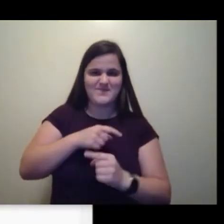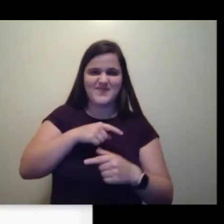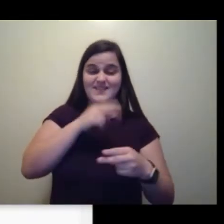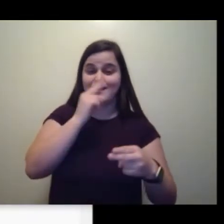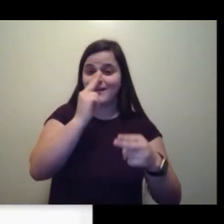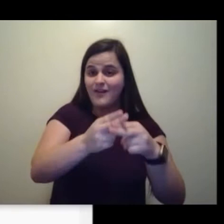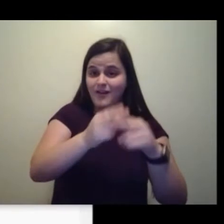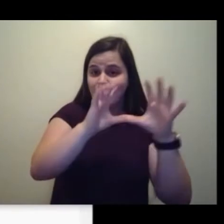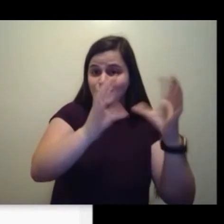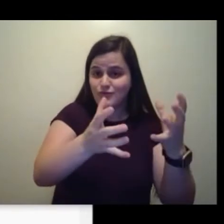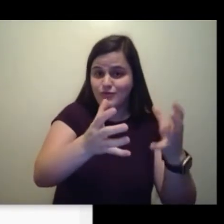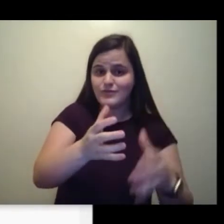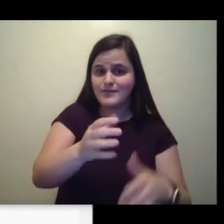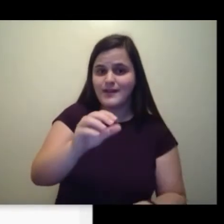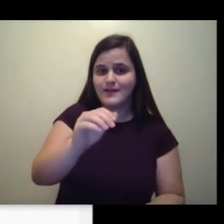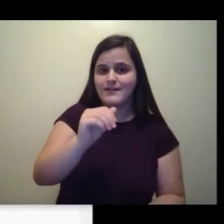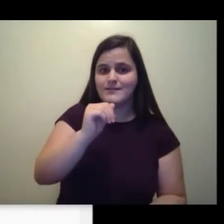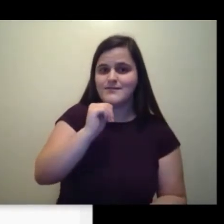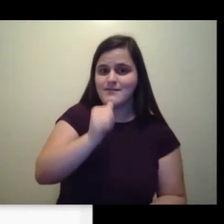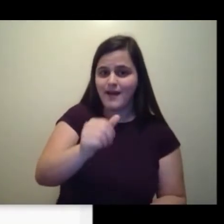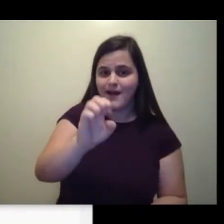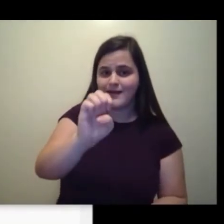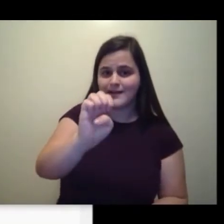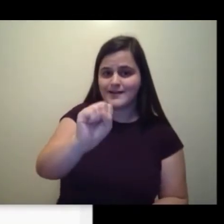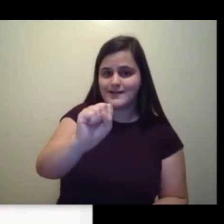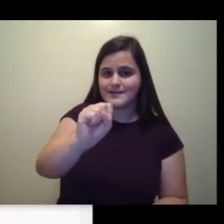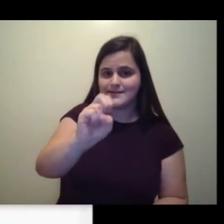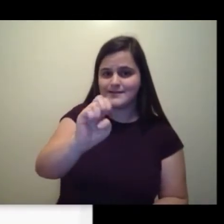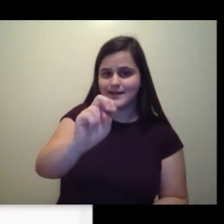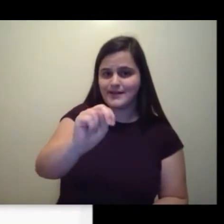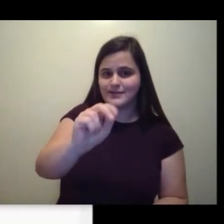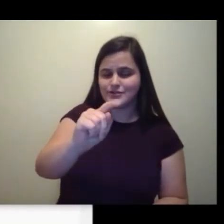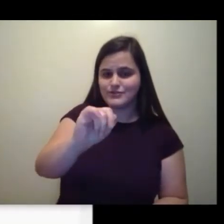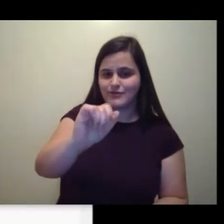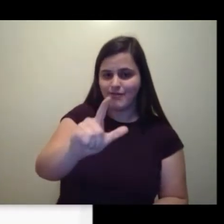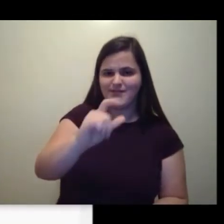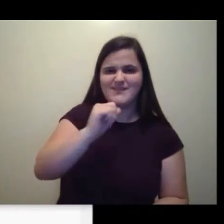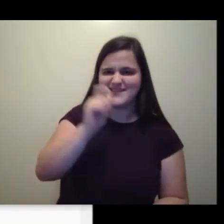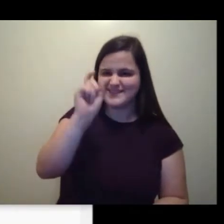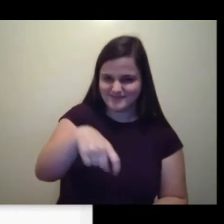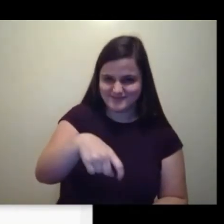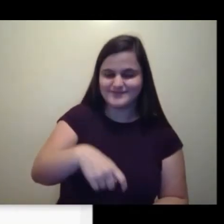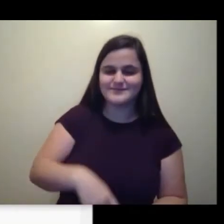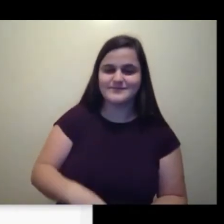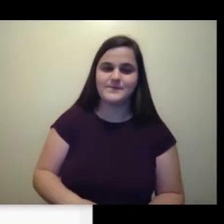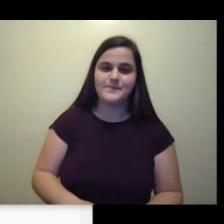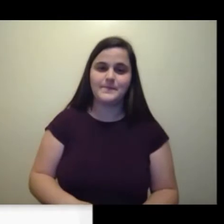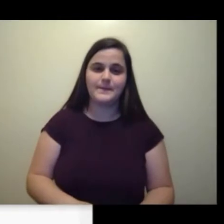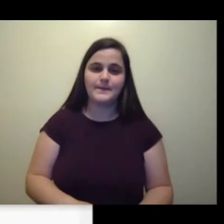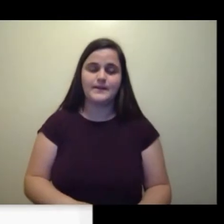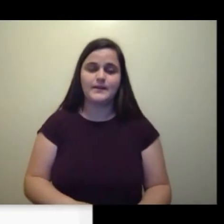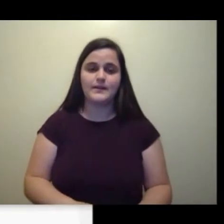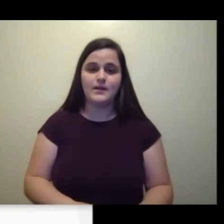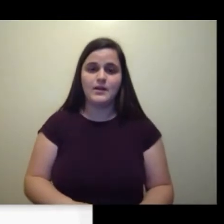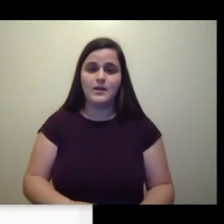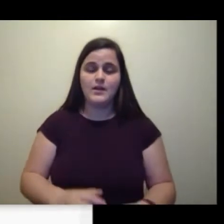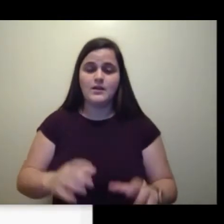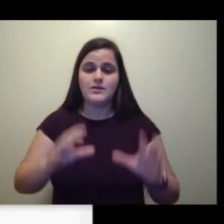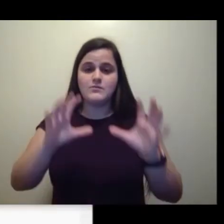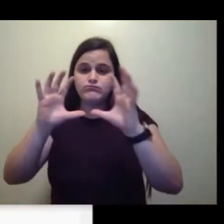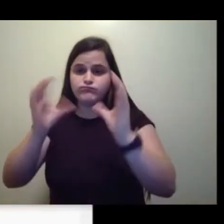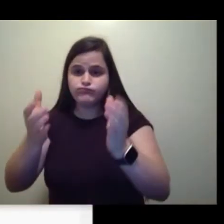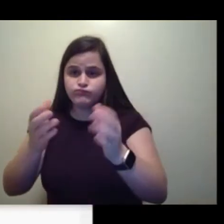called non-essential amino acids. Then there are 6 that we call conditionally essential